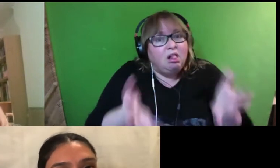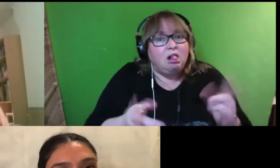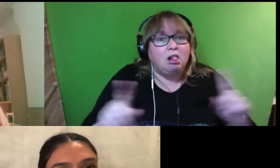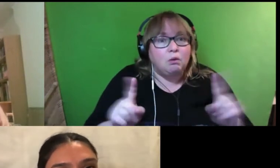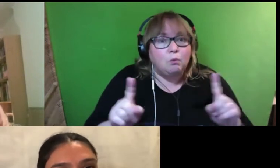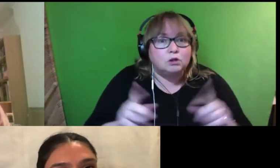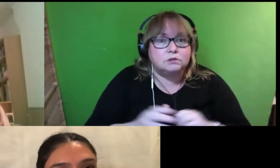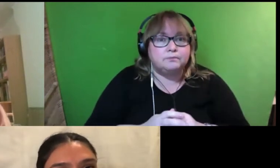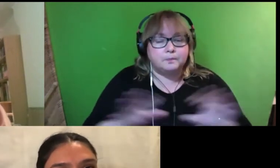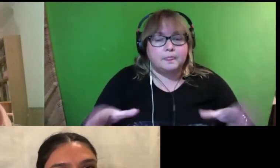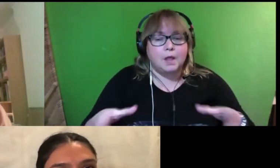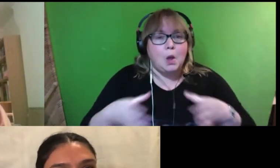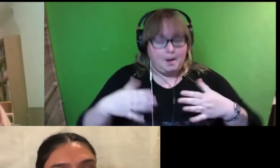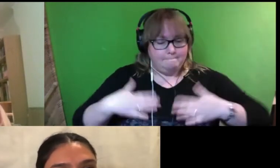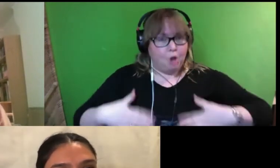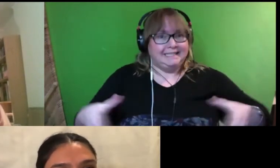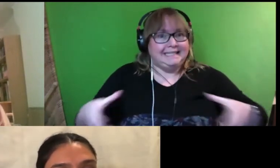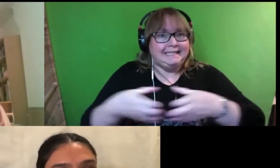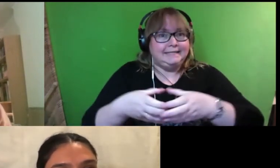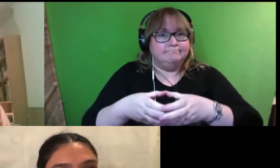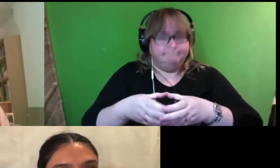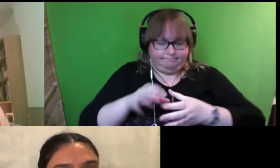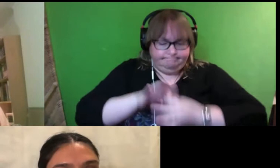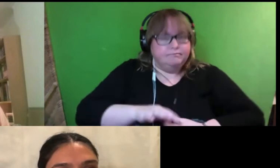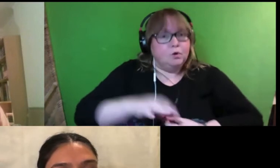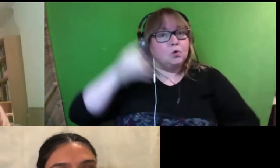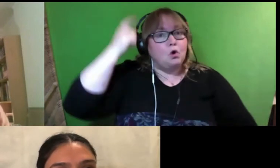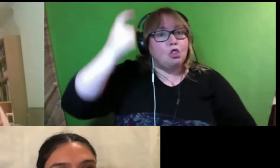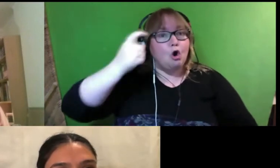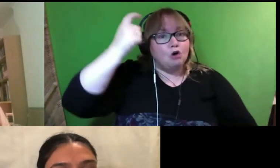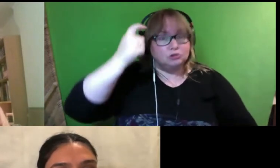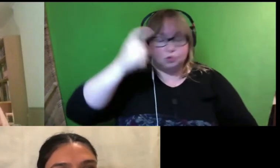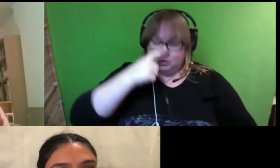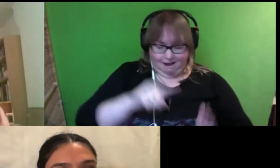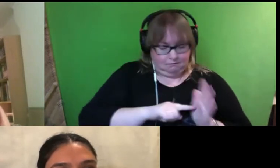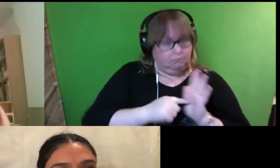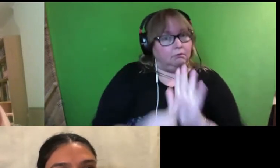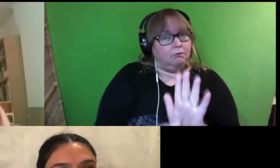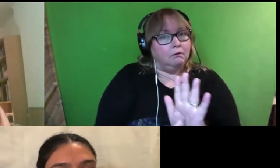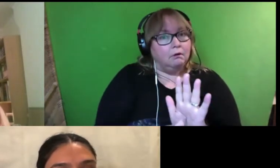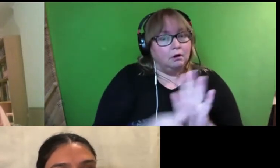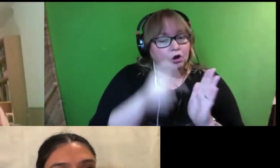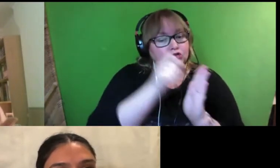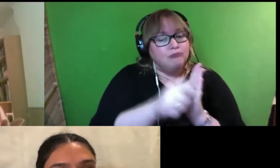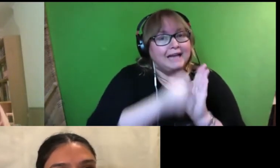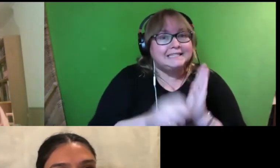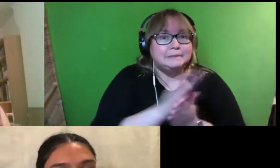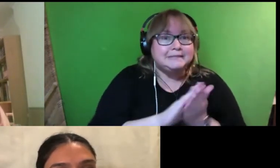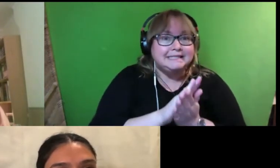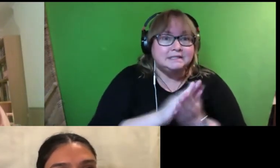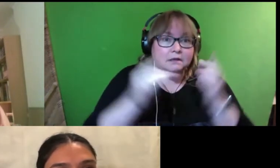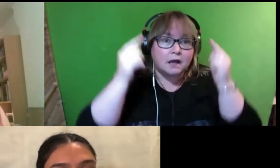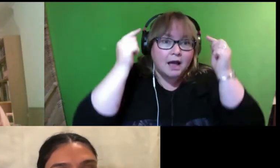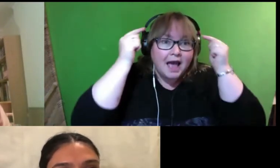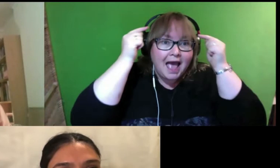"The body is the ground of thought. The body is a text. Writing is not about being in your head, it's about being in